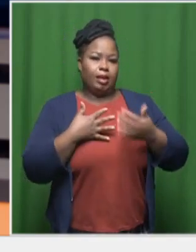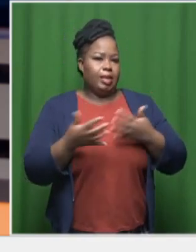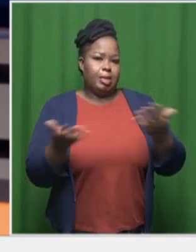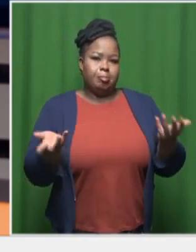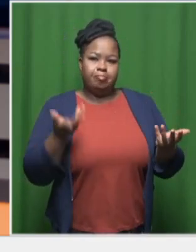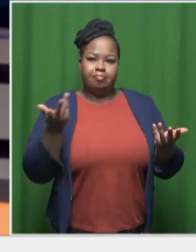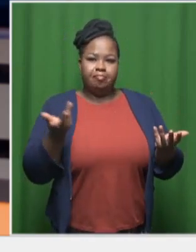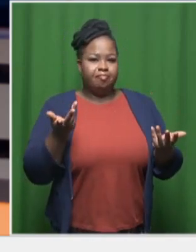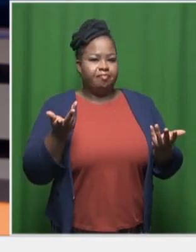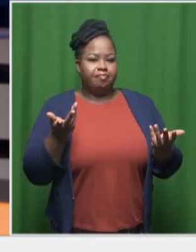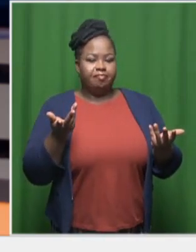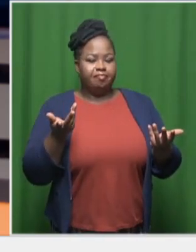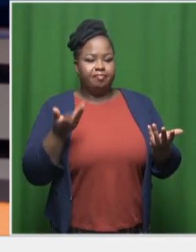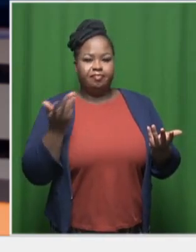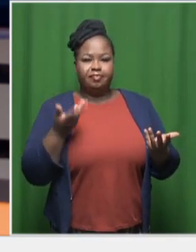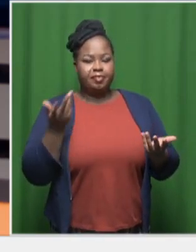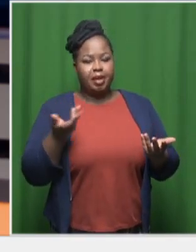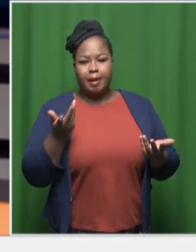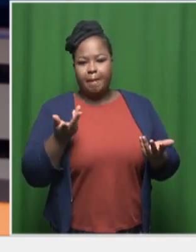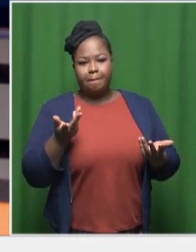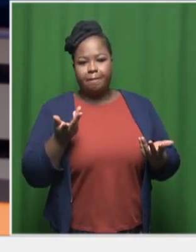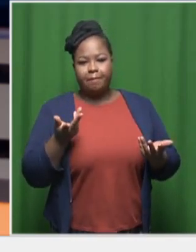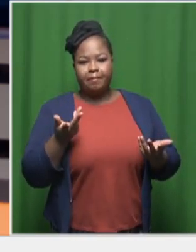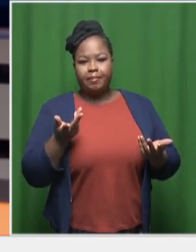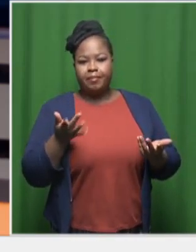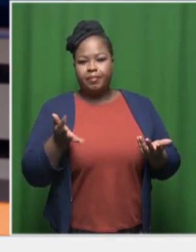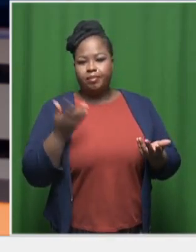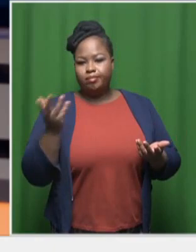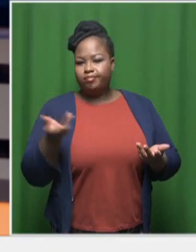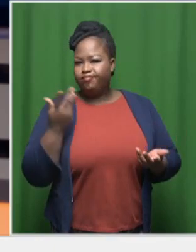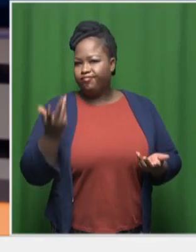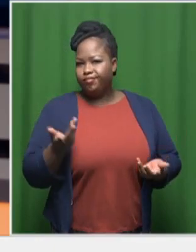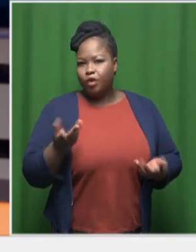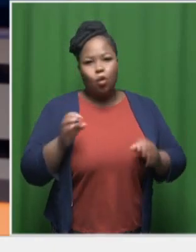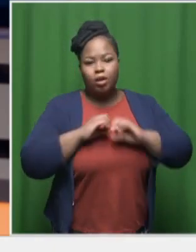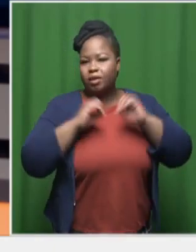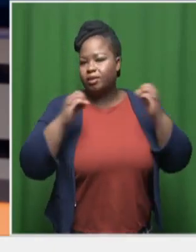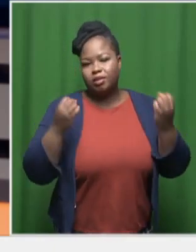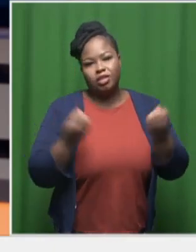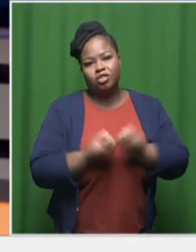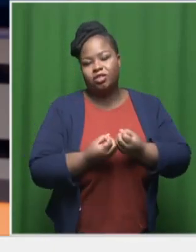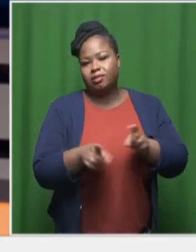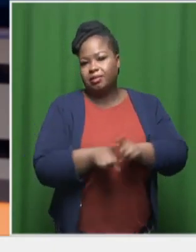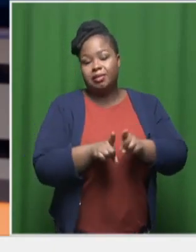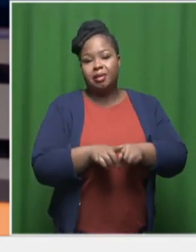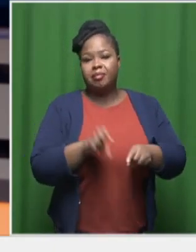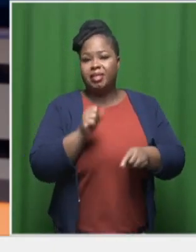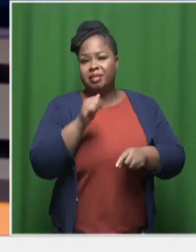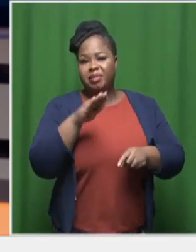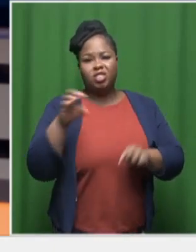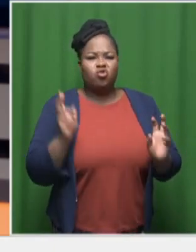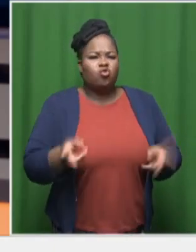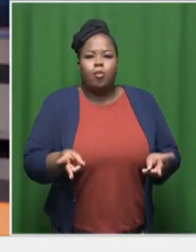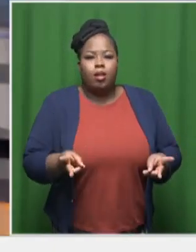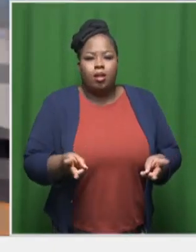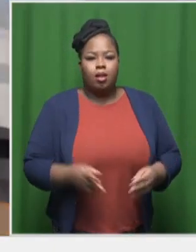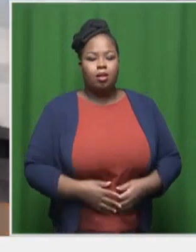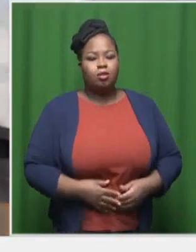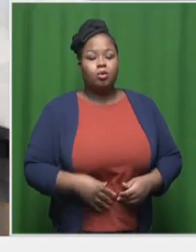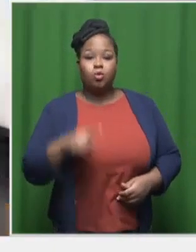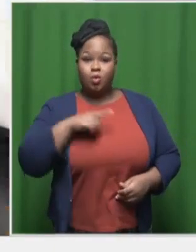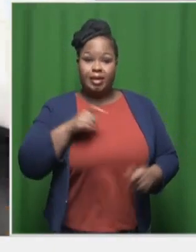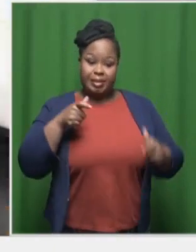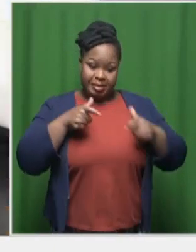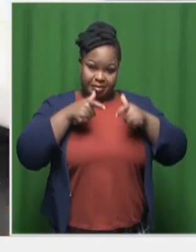any viable and also just an organization like the SABC that is so big,